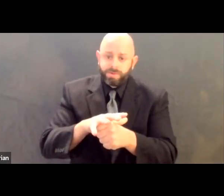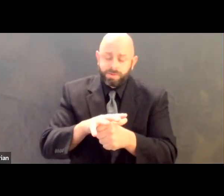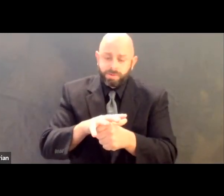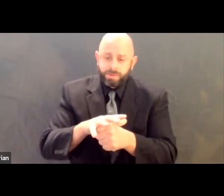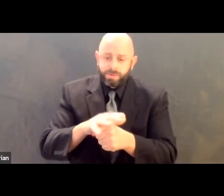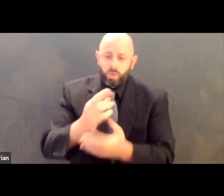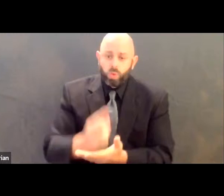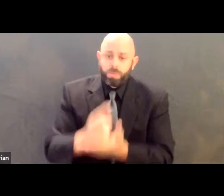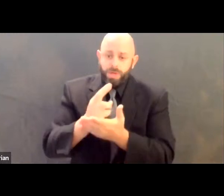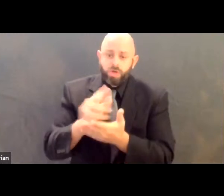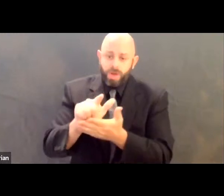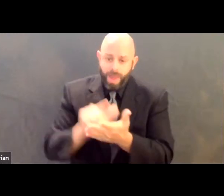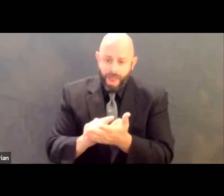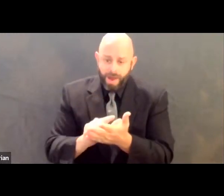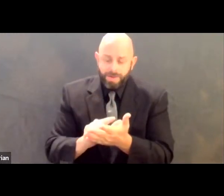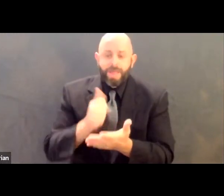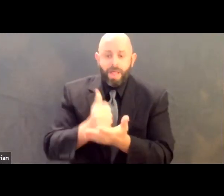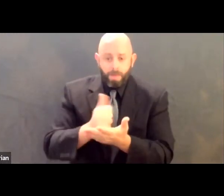Rehabilitation Act of